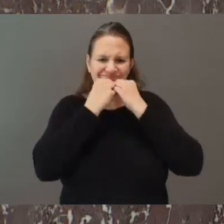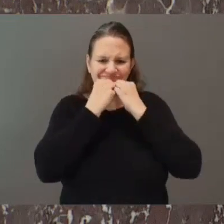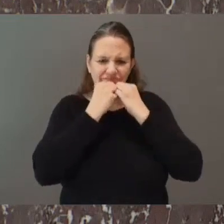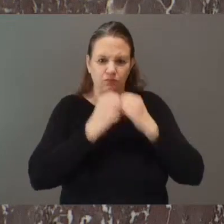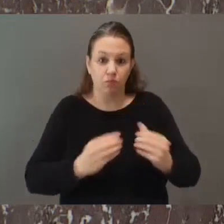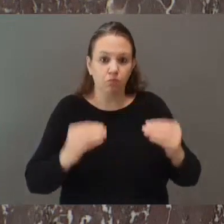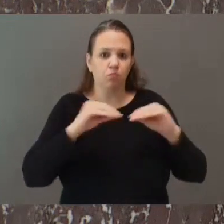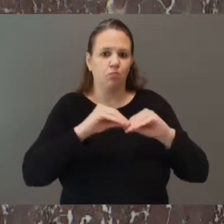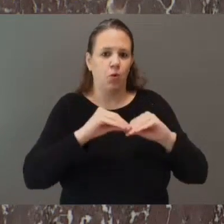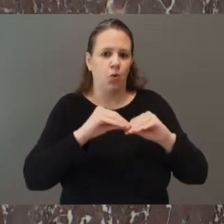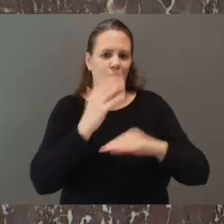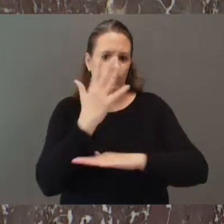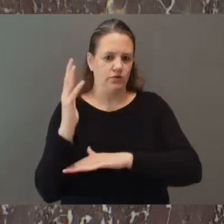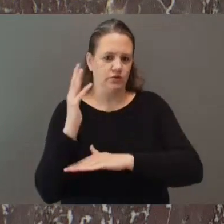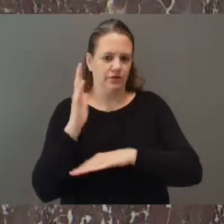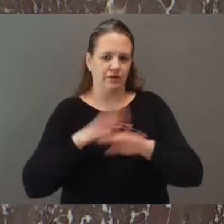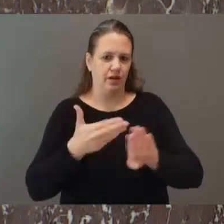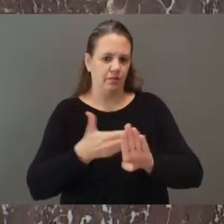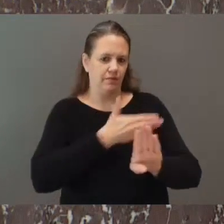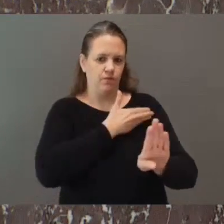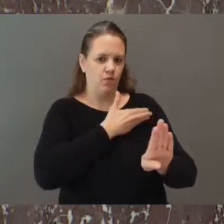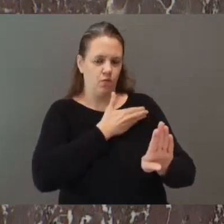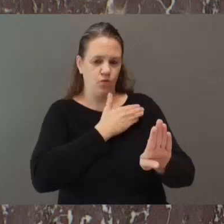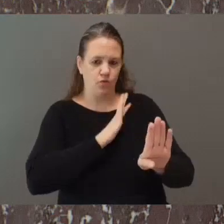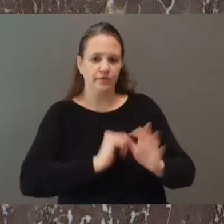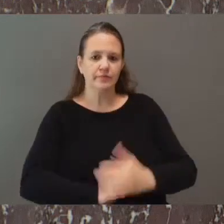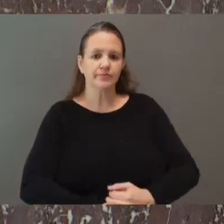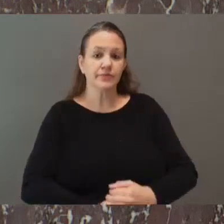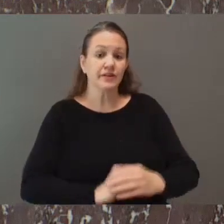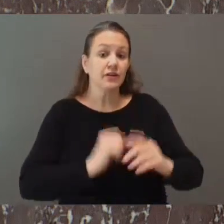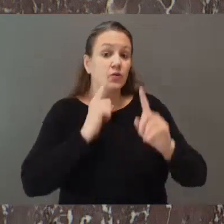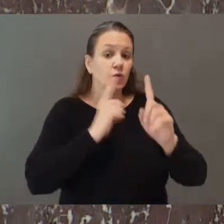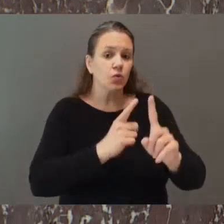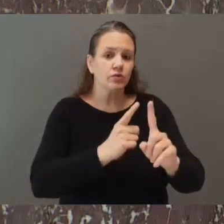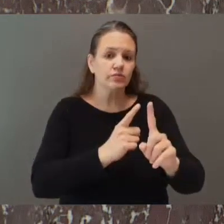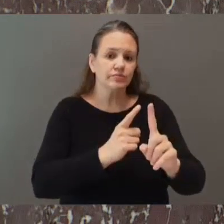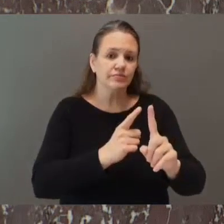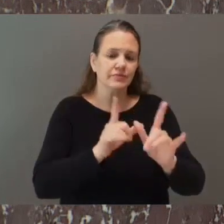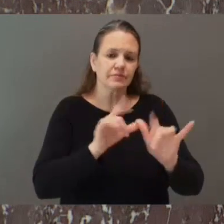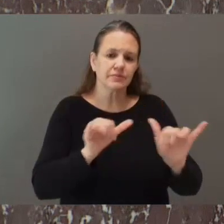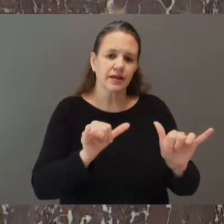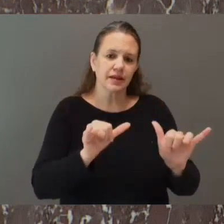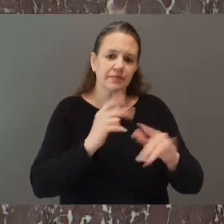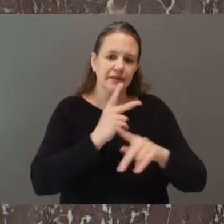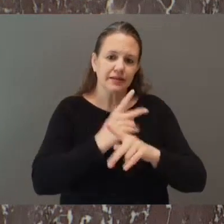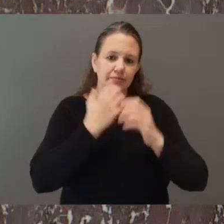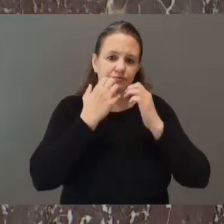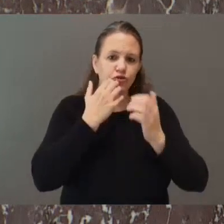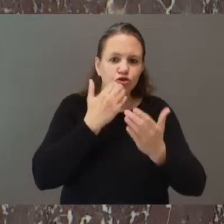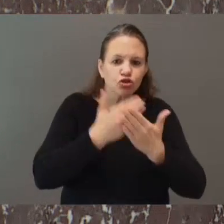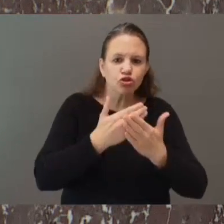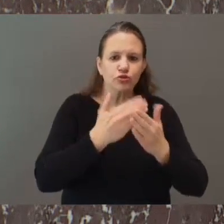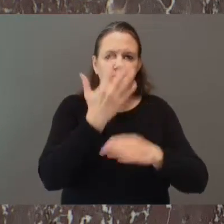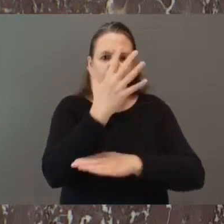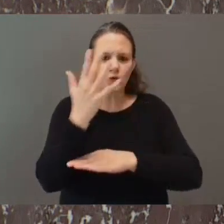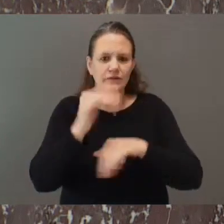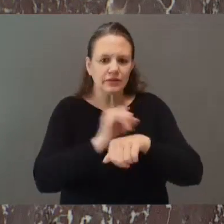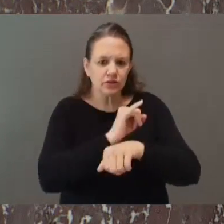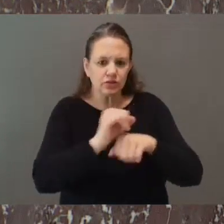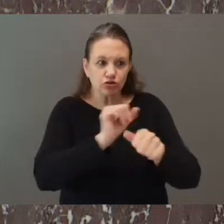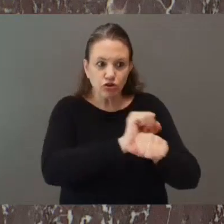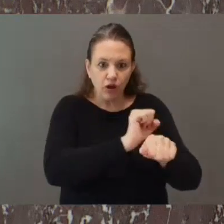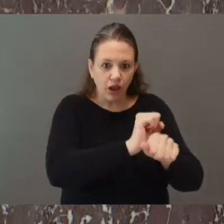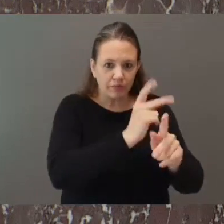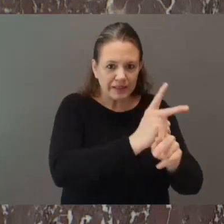more sustainable forestry jobs for workers and communities. We're implementing the recommendations of the Old Growth